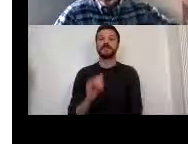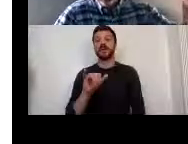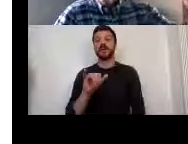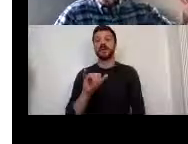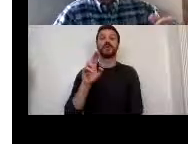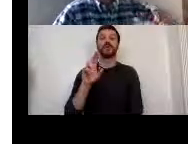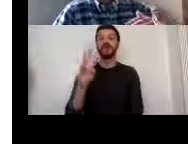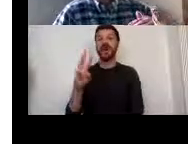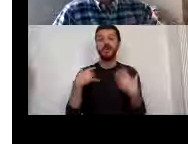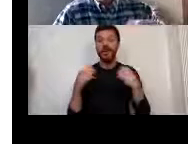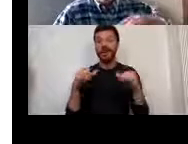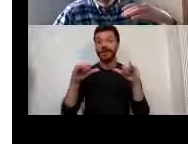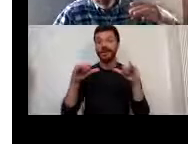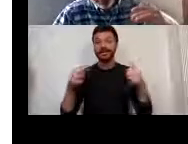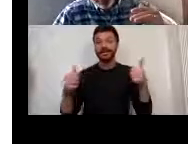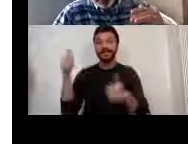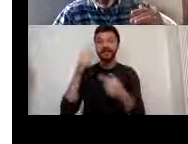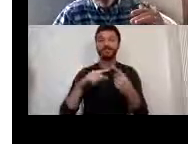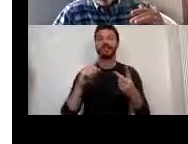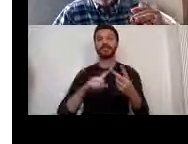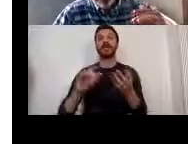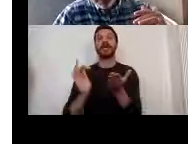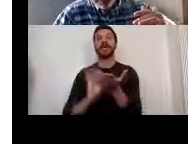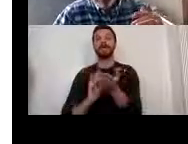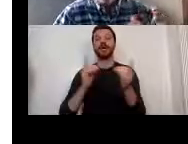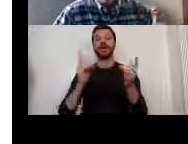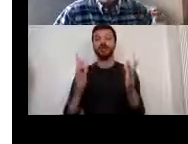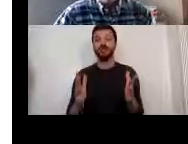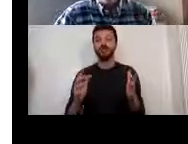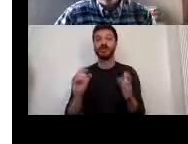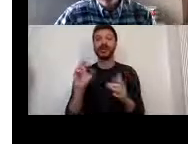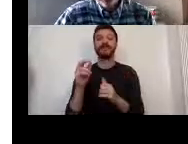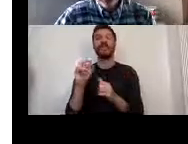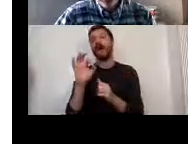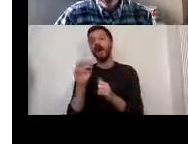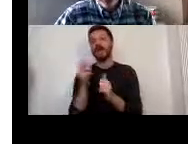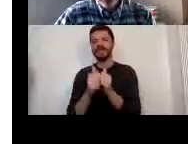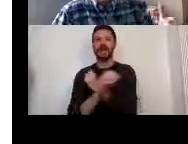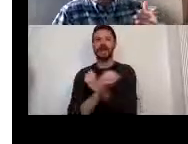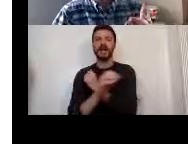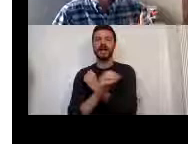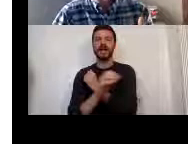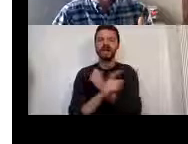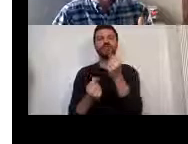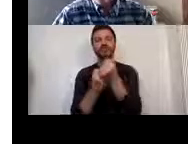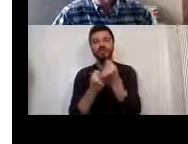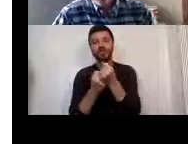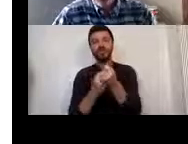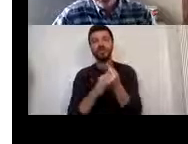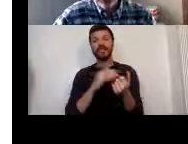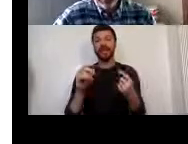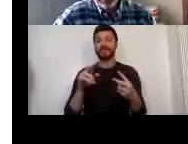health system, and then medical directors of clinics to get support for the work. But then from there, those